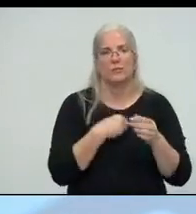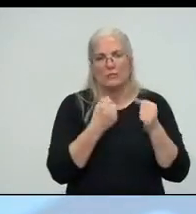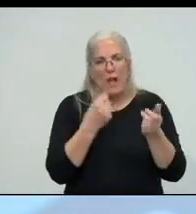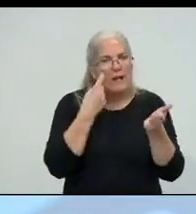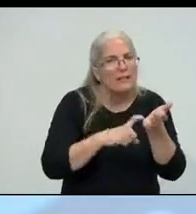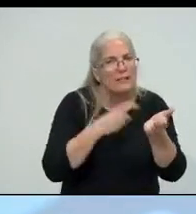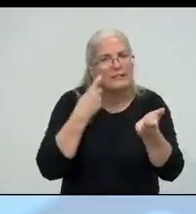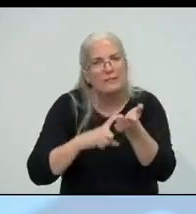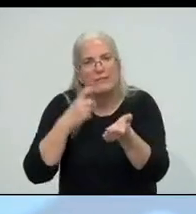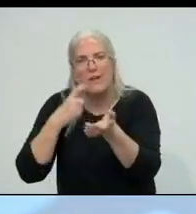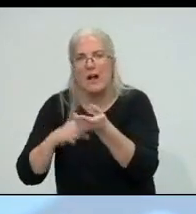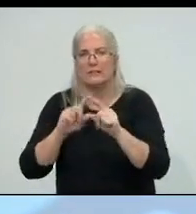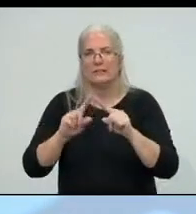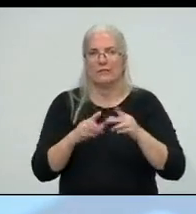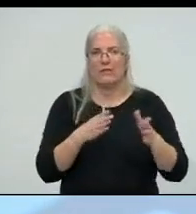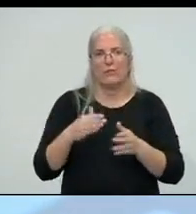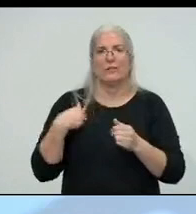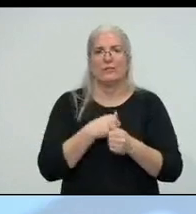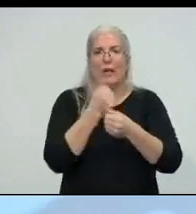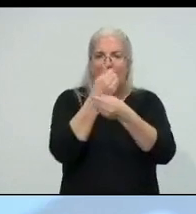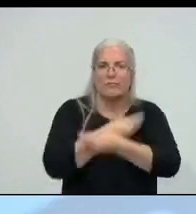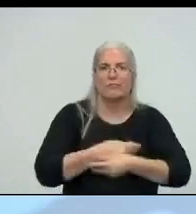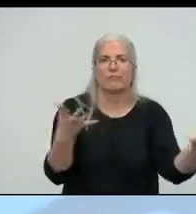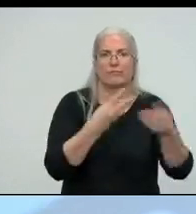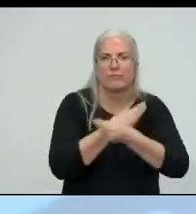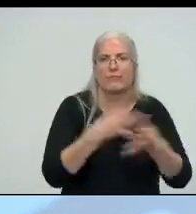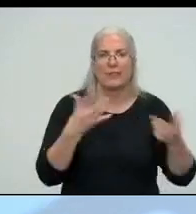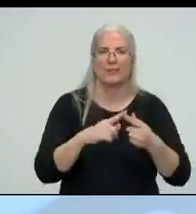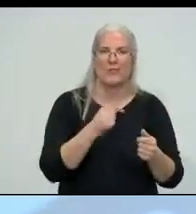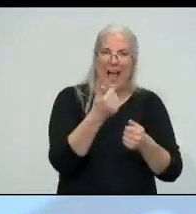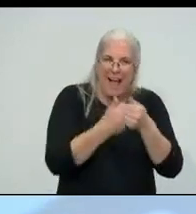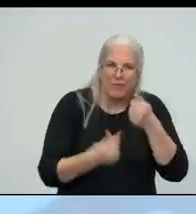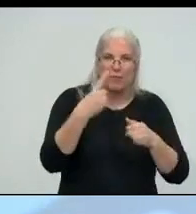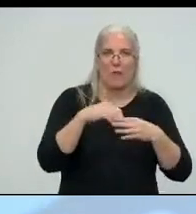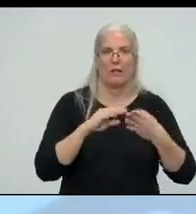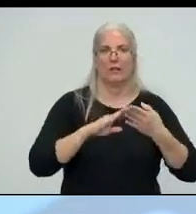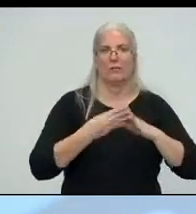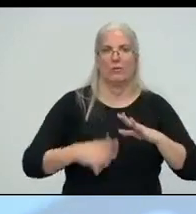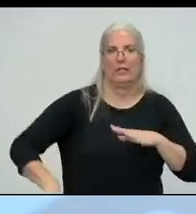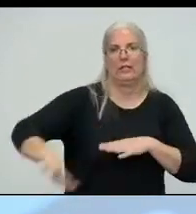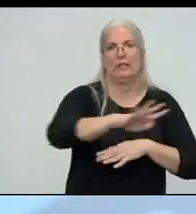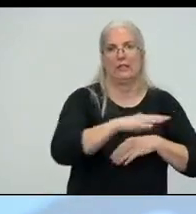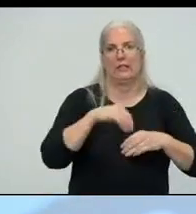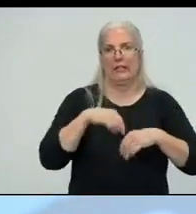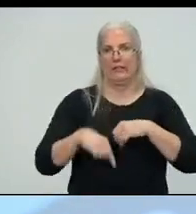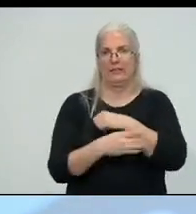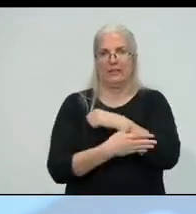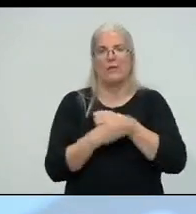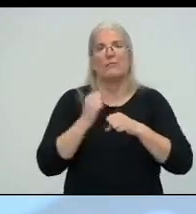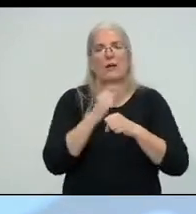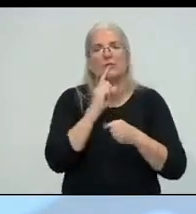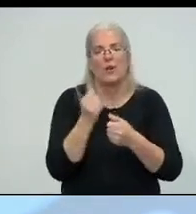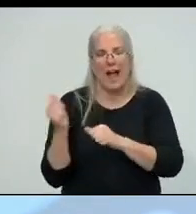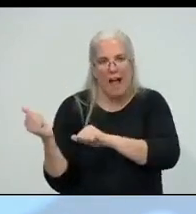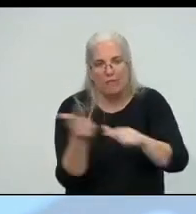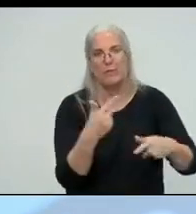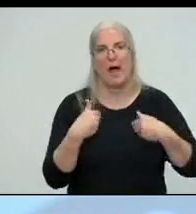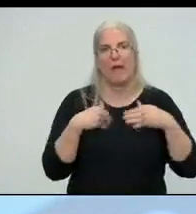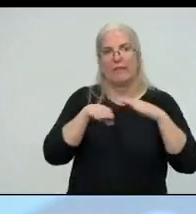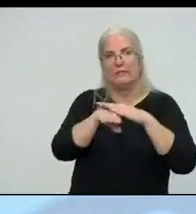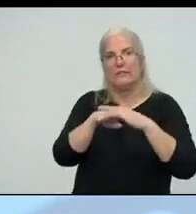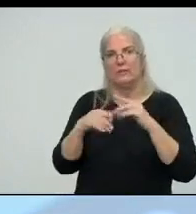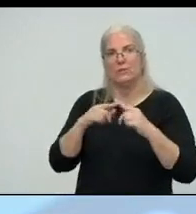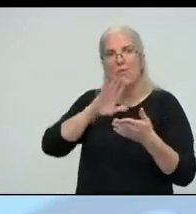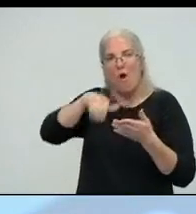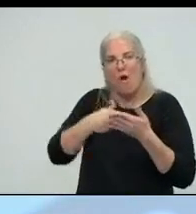information and our messages out to all communities in our county so they have access to the same information that we provide, that we can customize